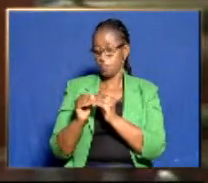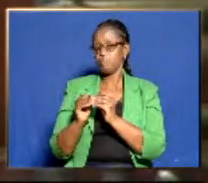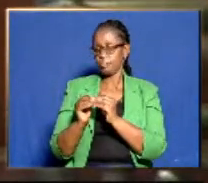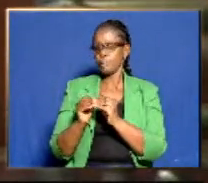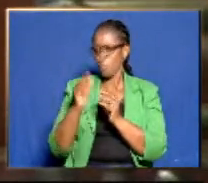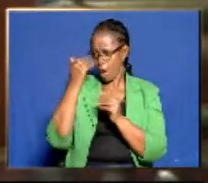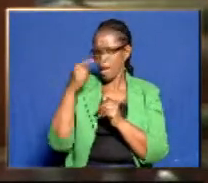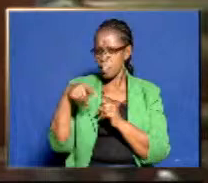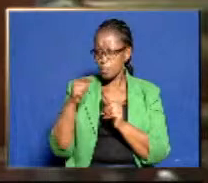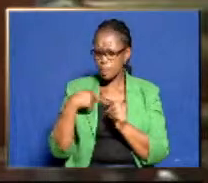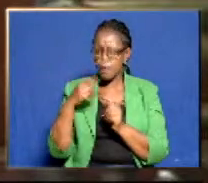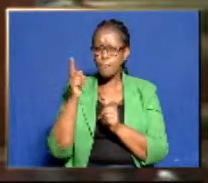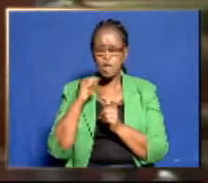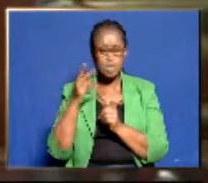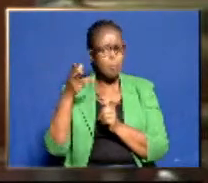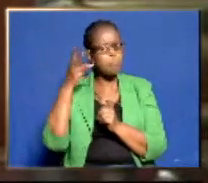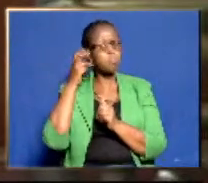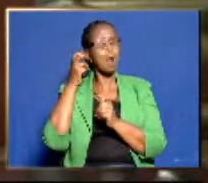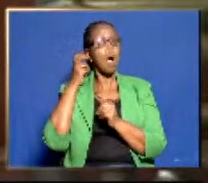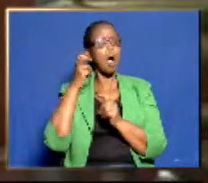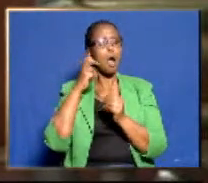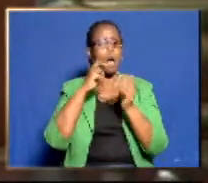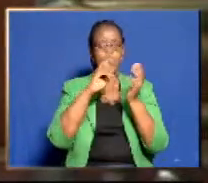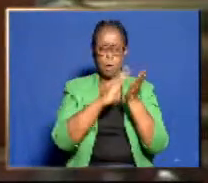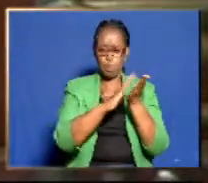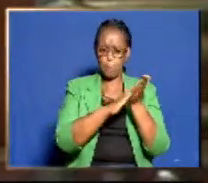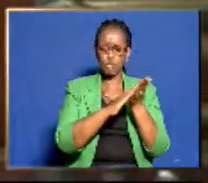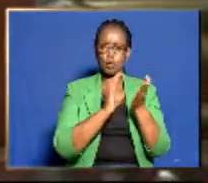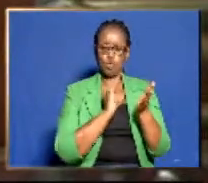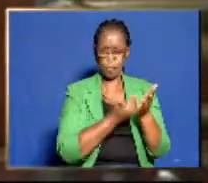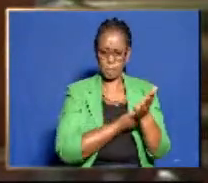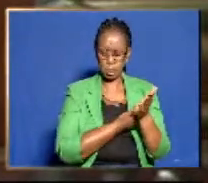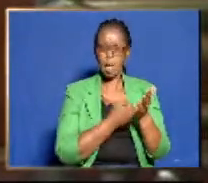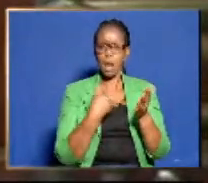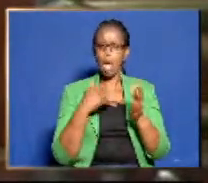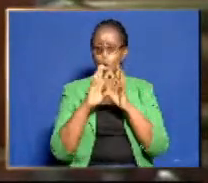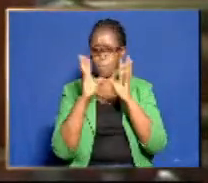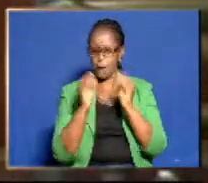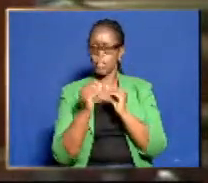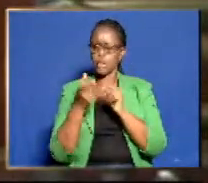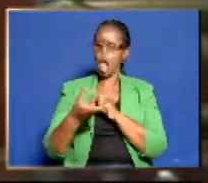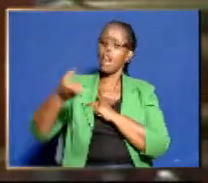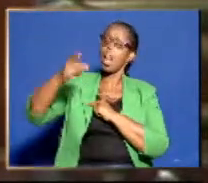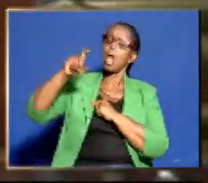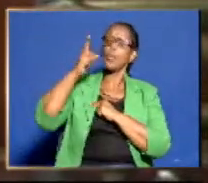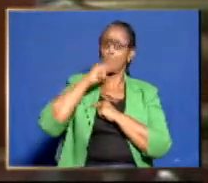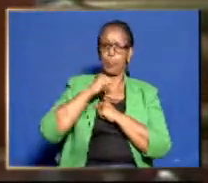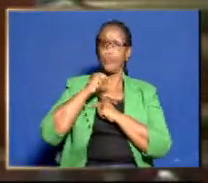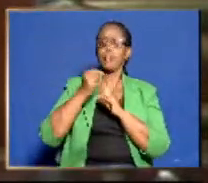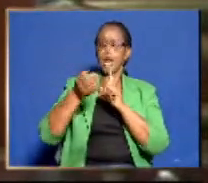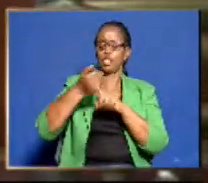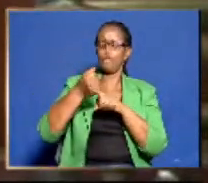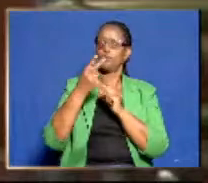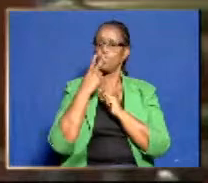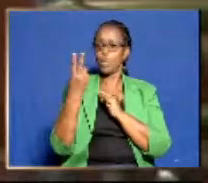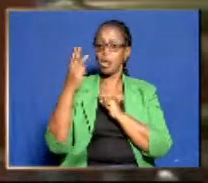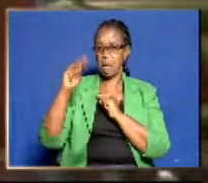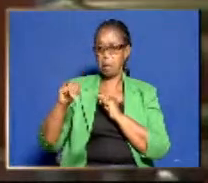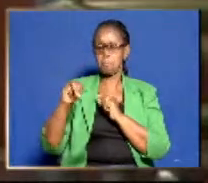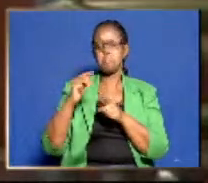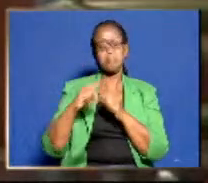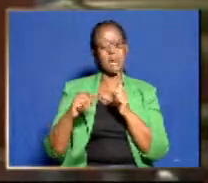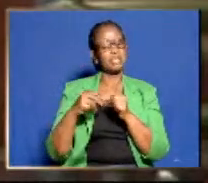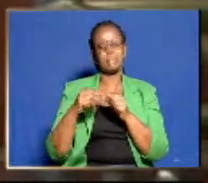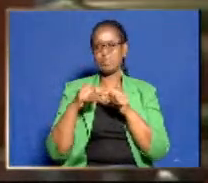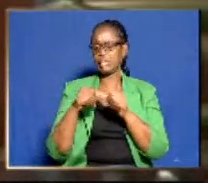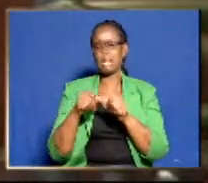the recommendations of the committee, and this budget has been pushed up to 200 million, but still it is still very low. Since we passed